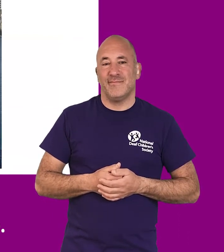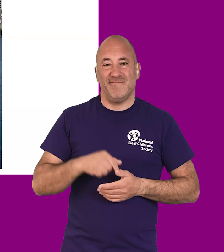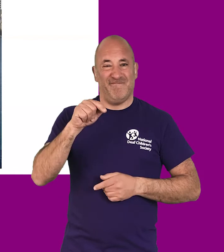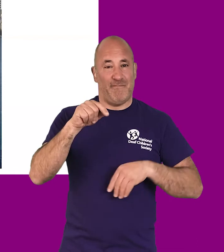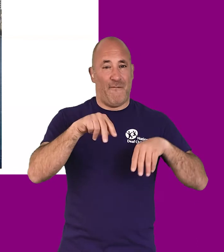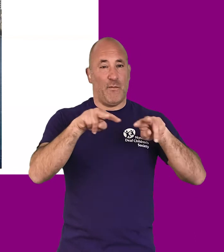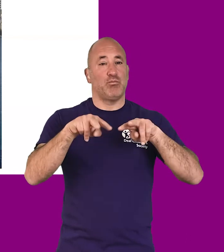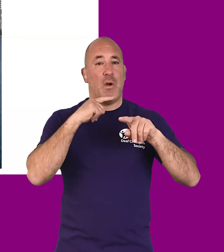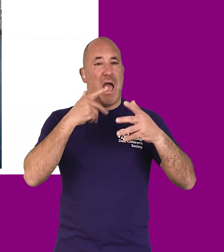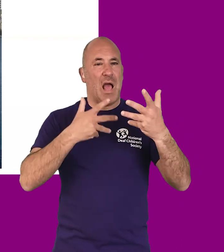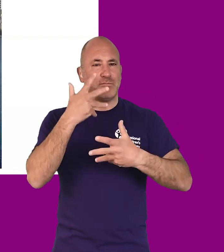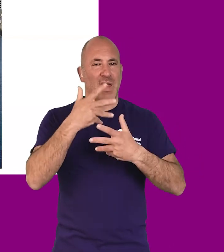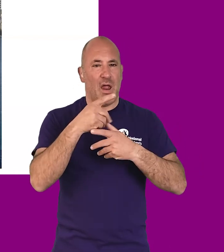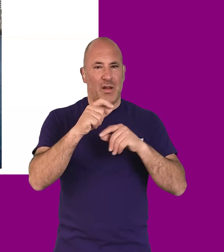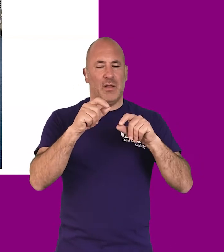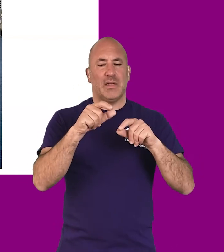This video